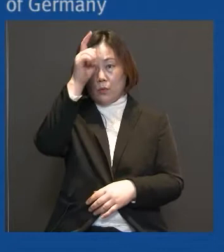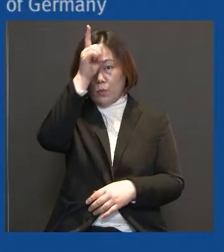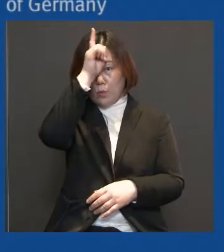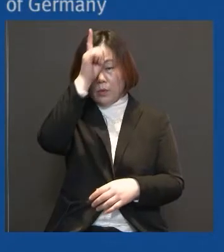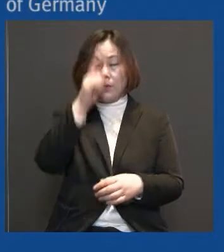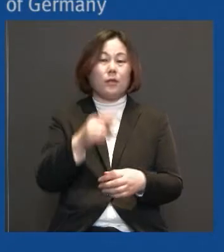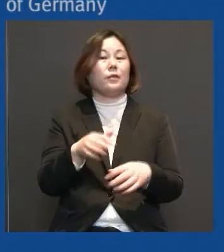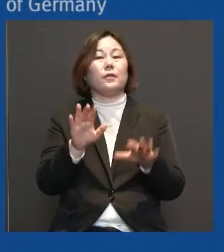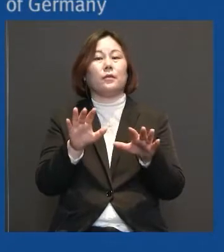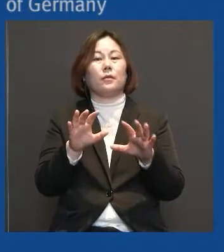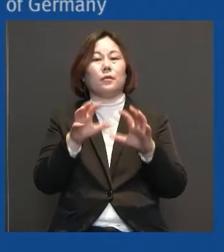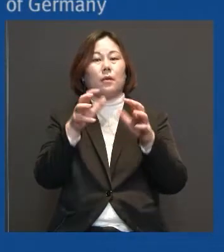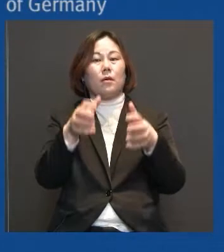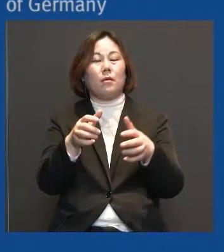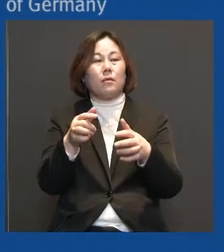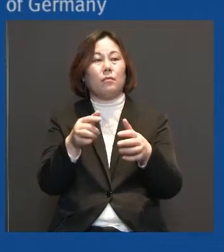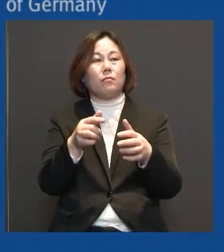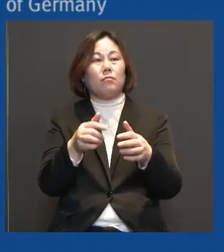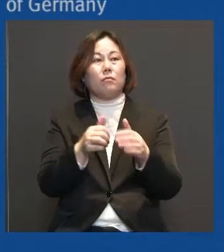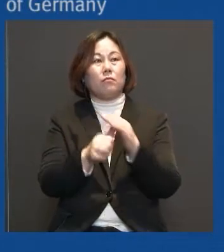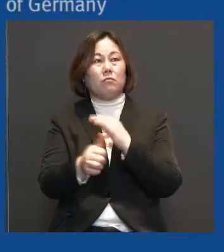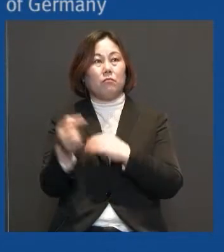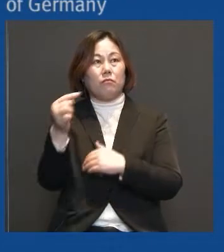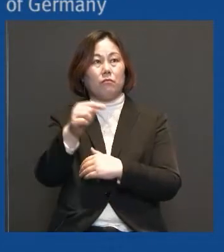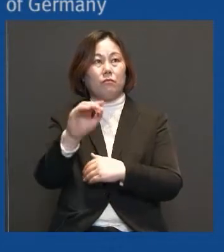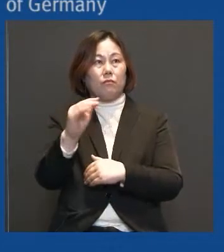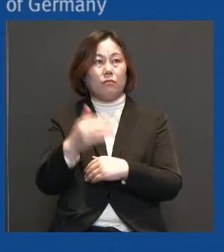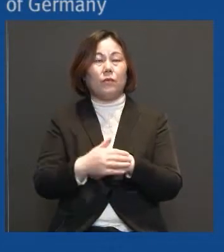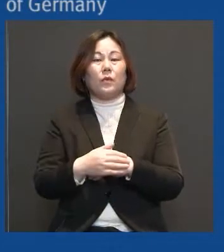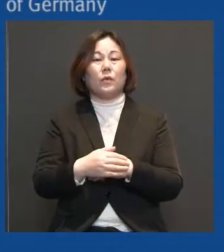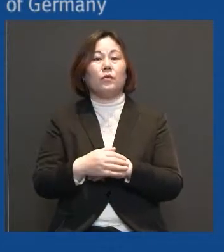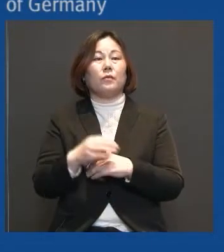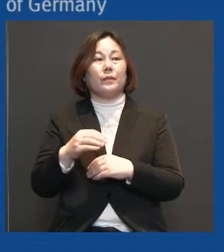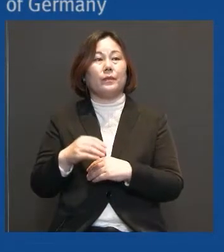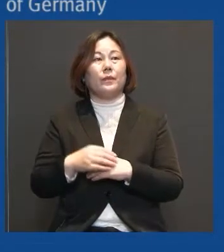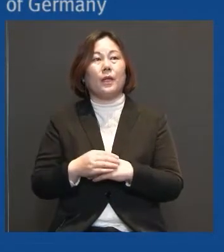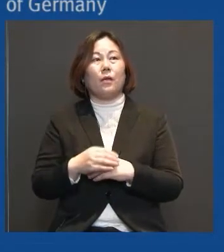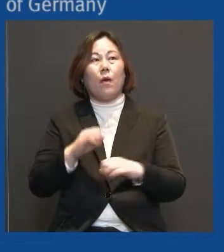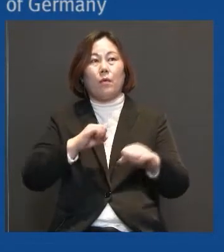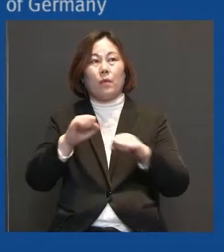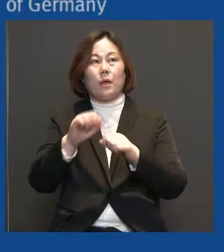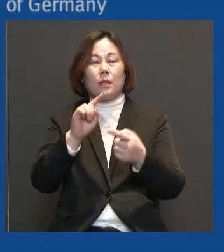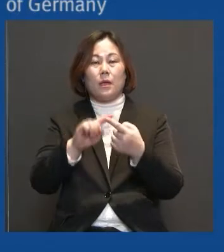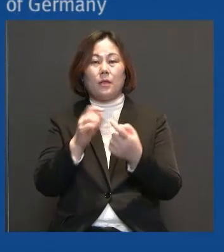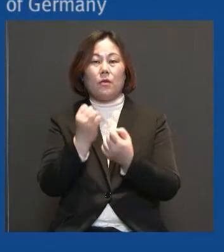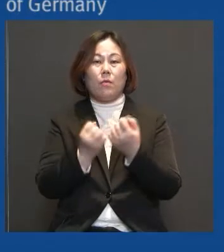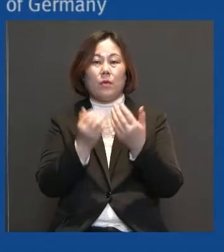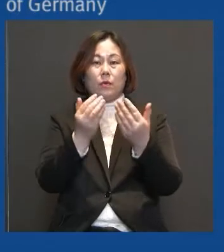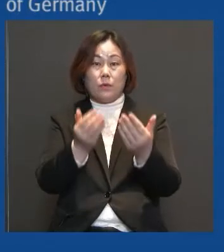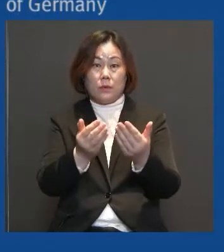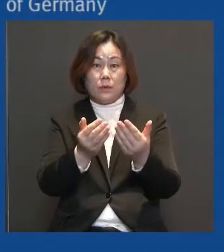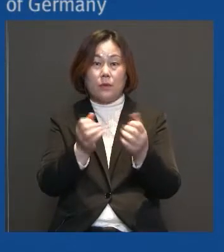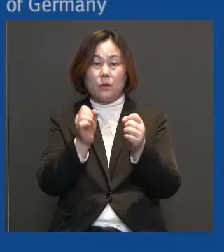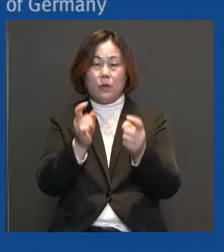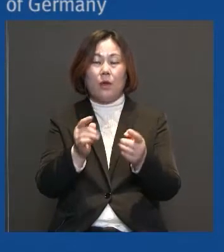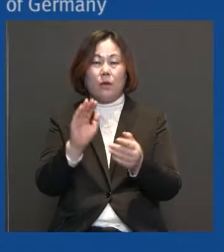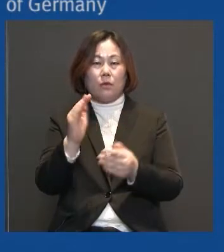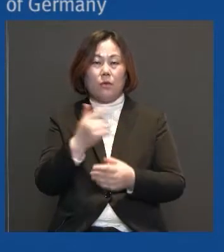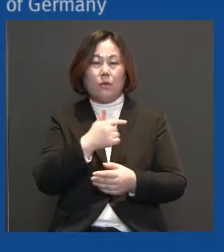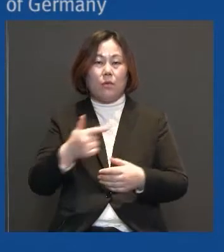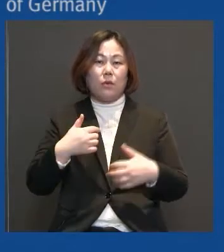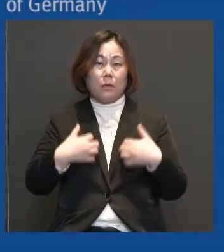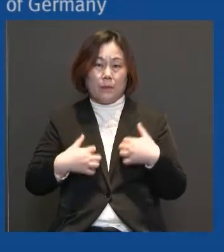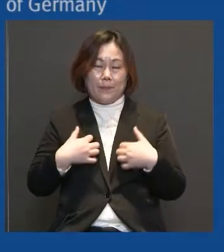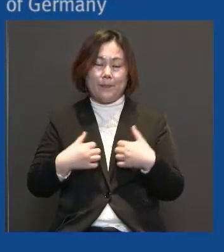to promotion of human rights of elderly people. And maybe there might be also hints for how to overcome COVID and